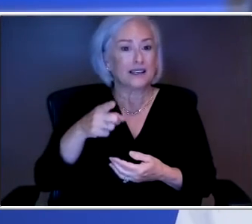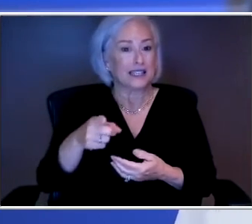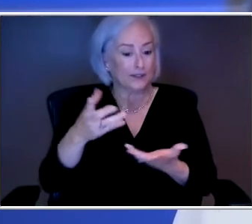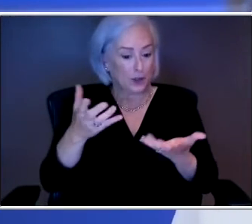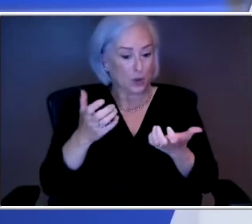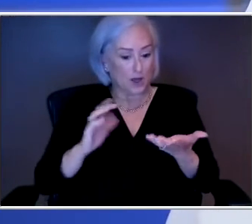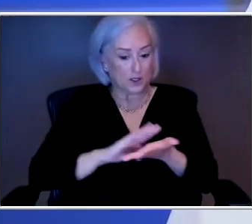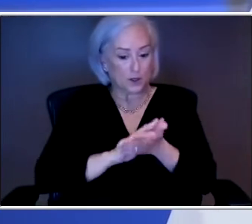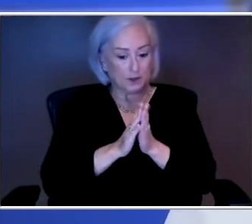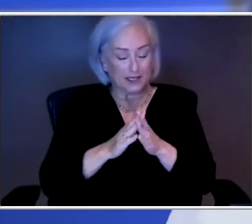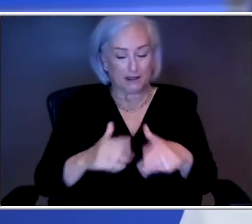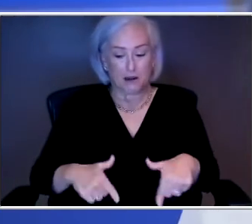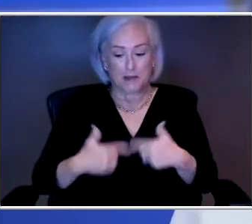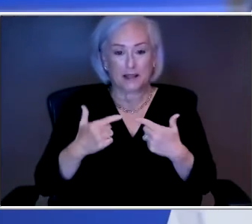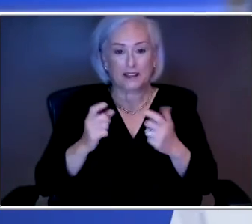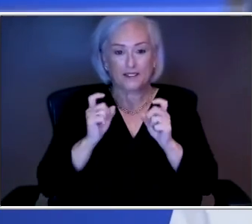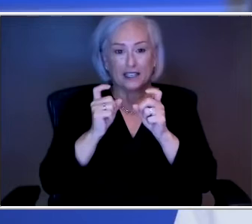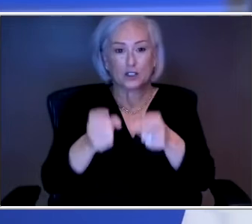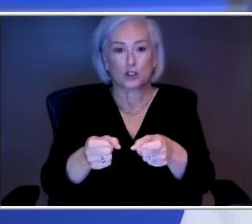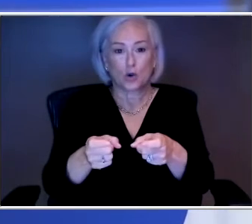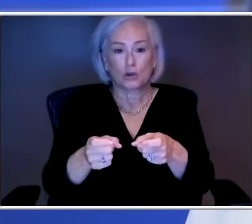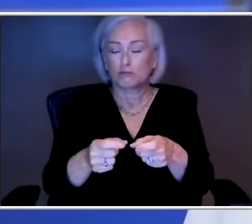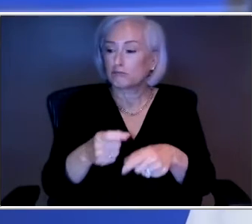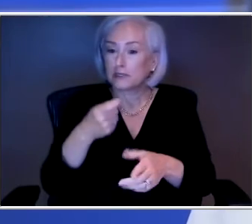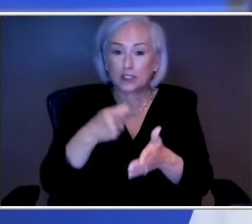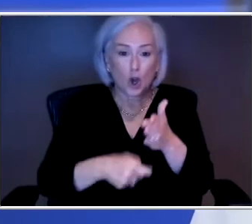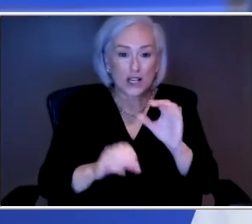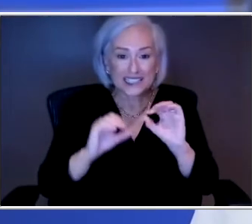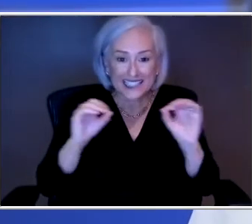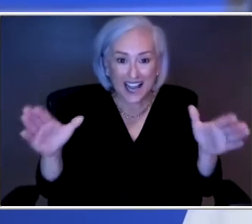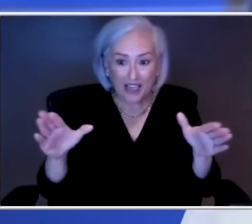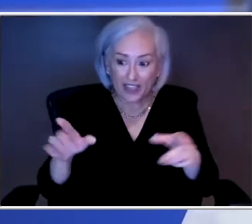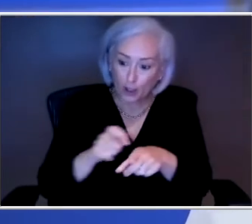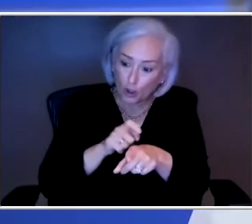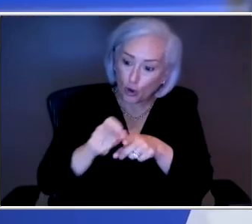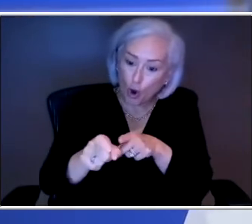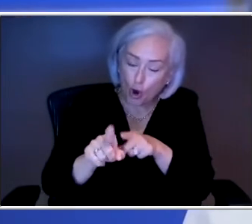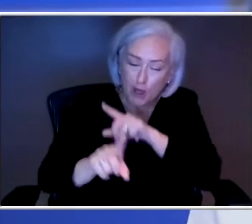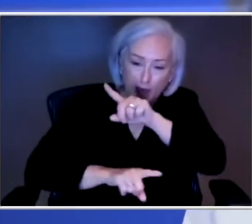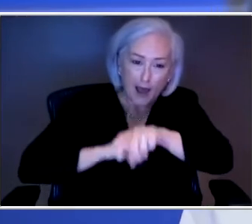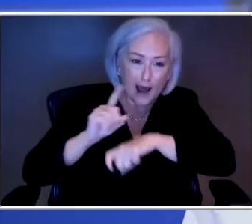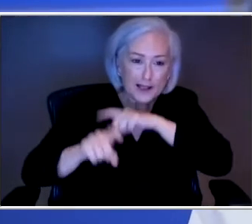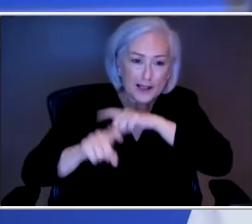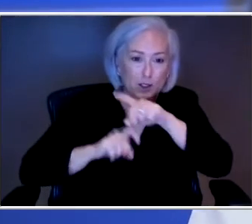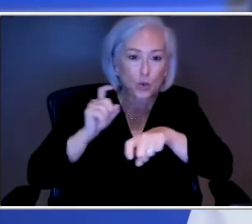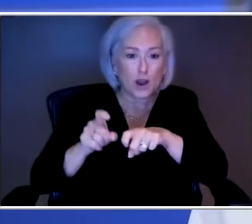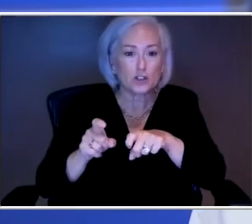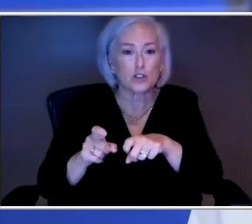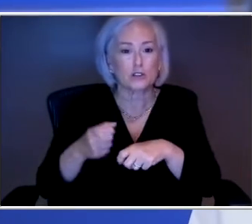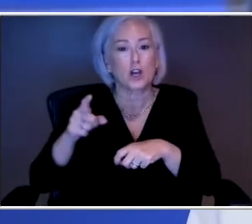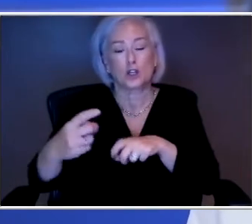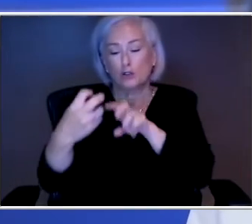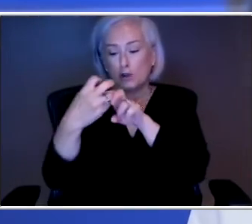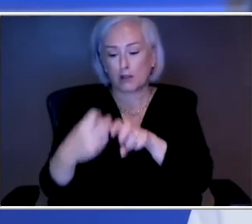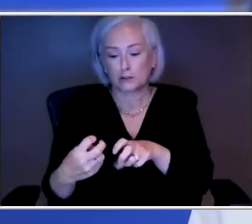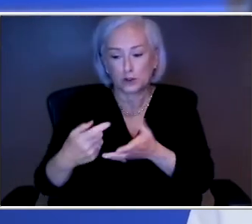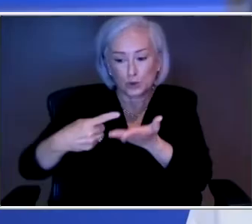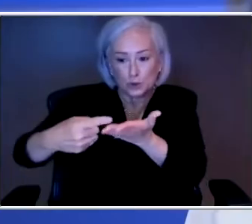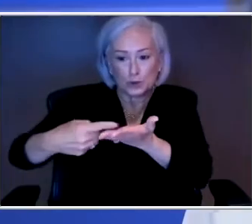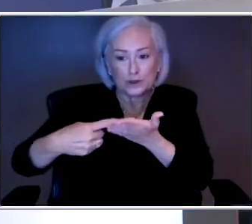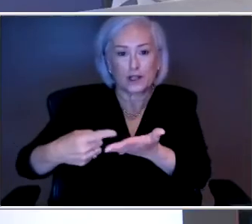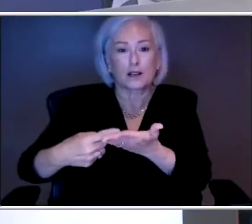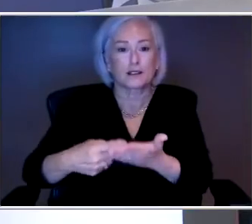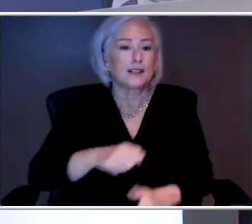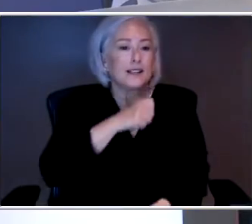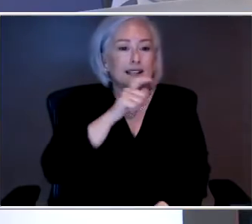cost anything. It's a phone call, learn some more, maybe meet with the team. You don't have to say yes, but just get educated because it's really important. Thanks